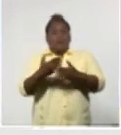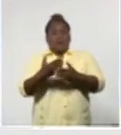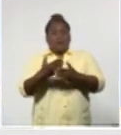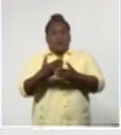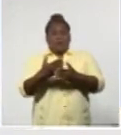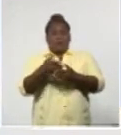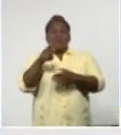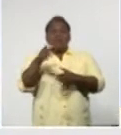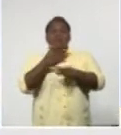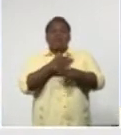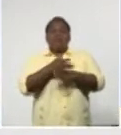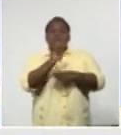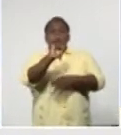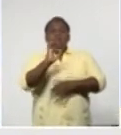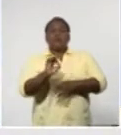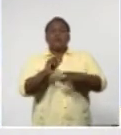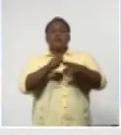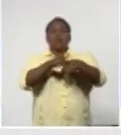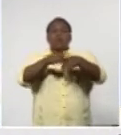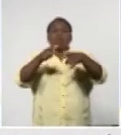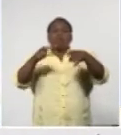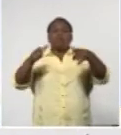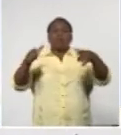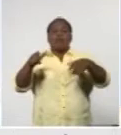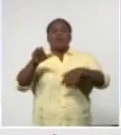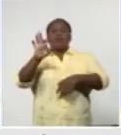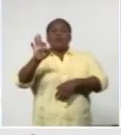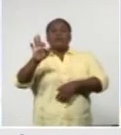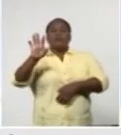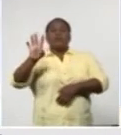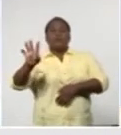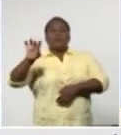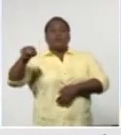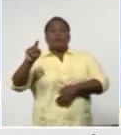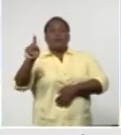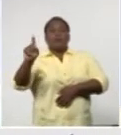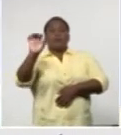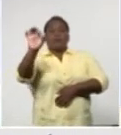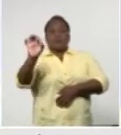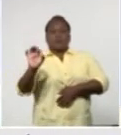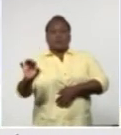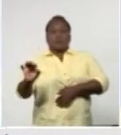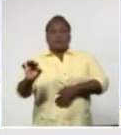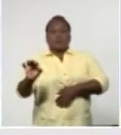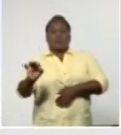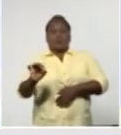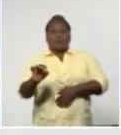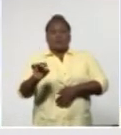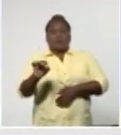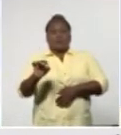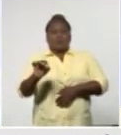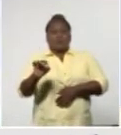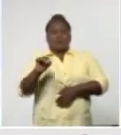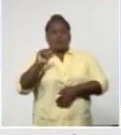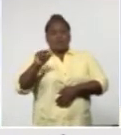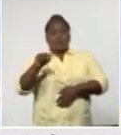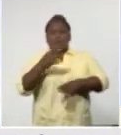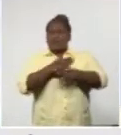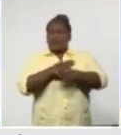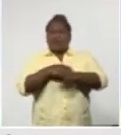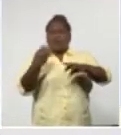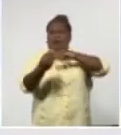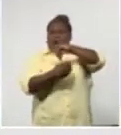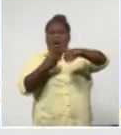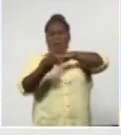cases diagnosed over the last 15 days, this percentage is increased to